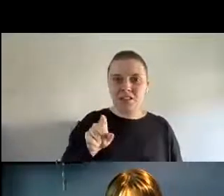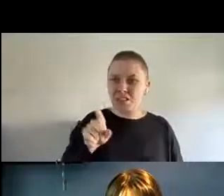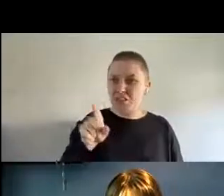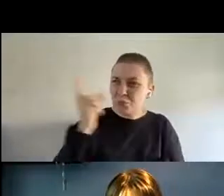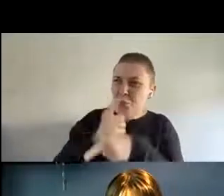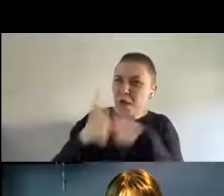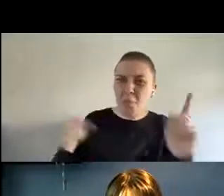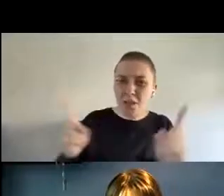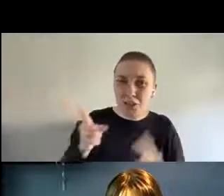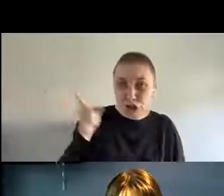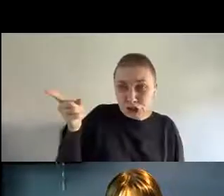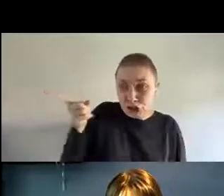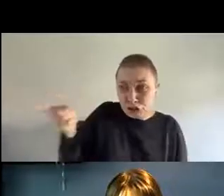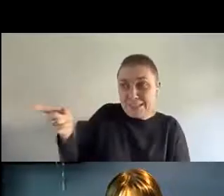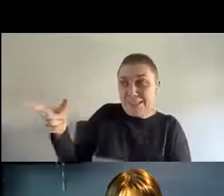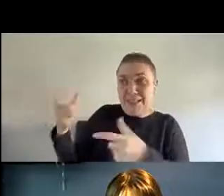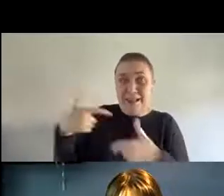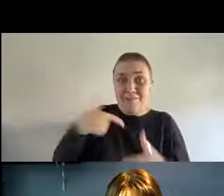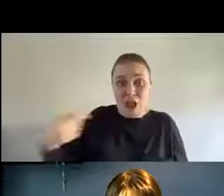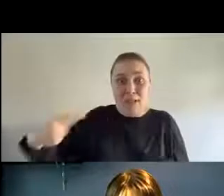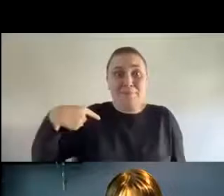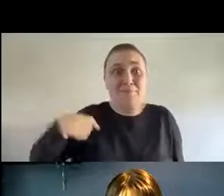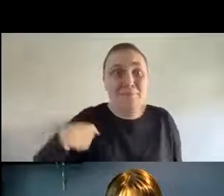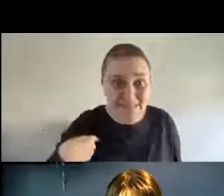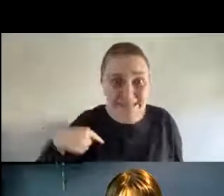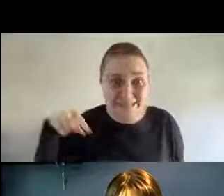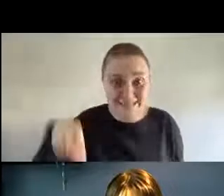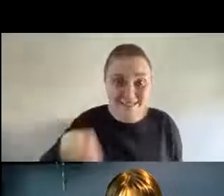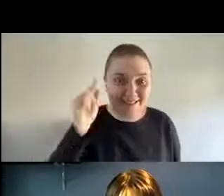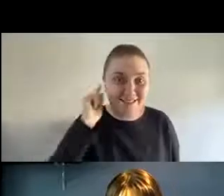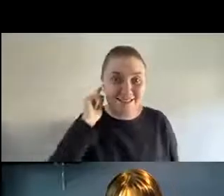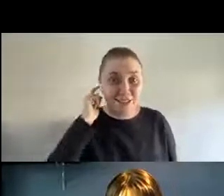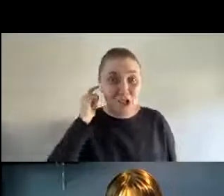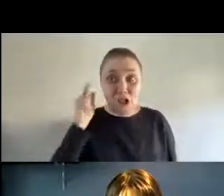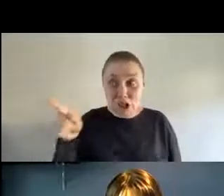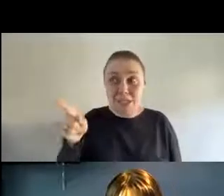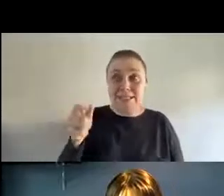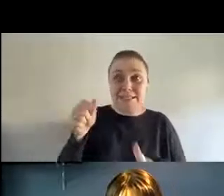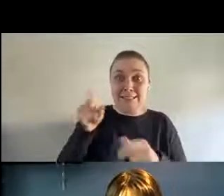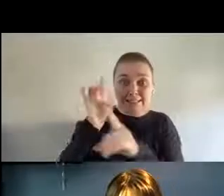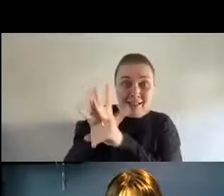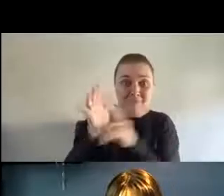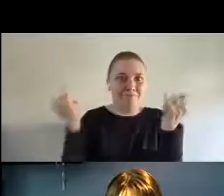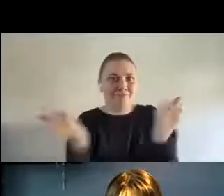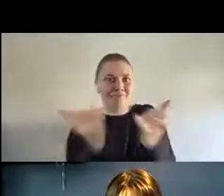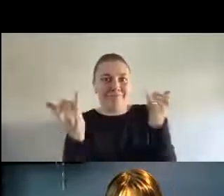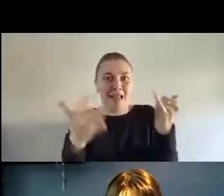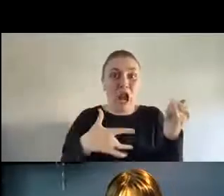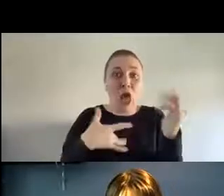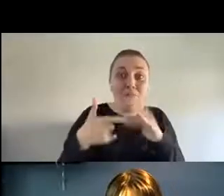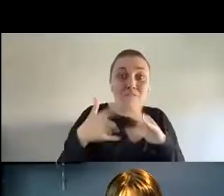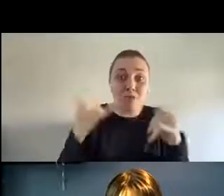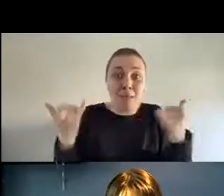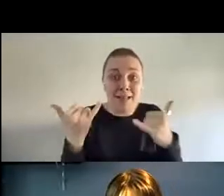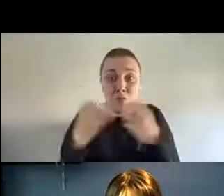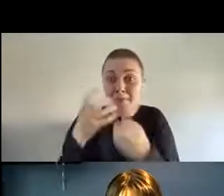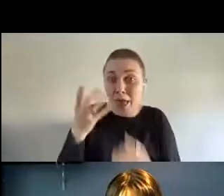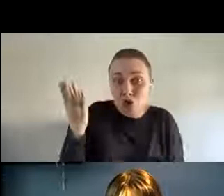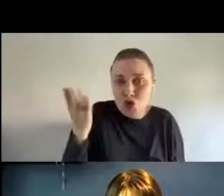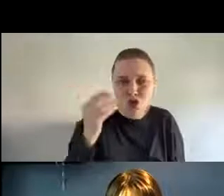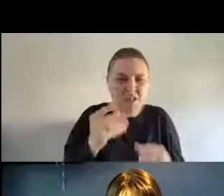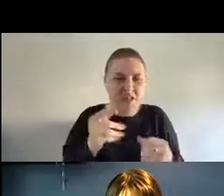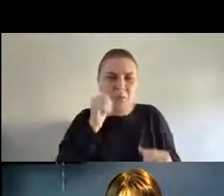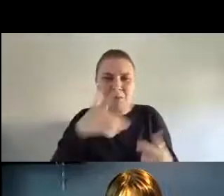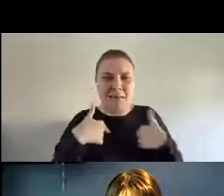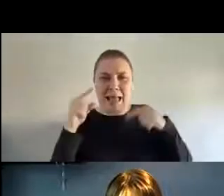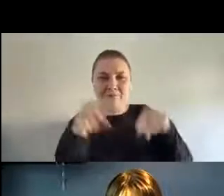about? She's taking me out. She's the life of the party, like without her we wouldn't be here, like, and they'll kind